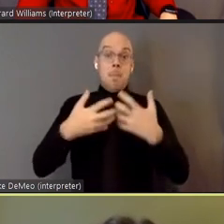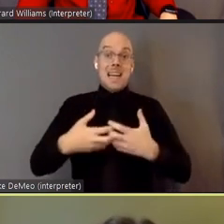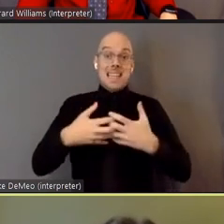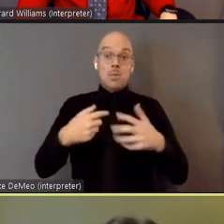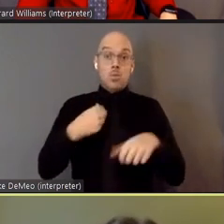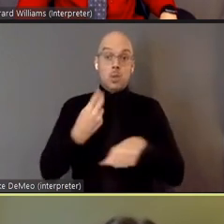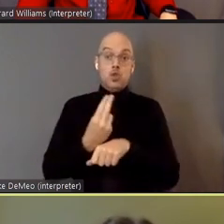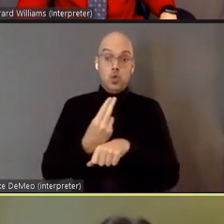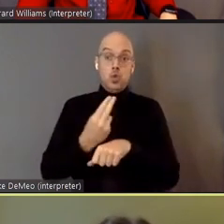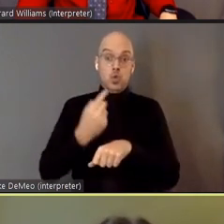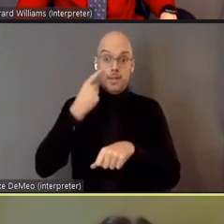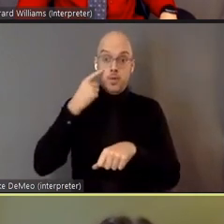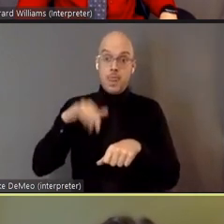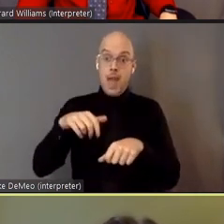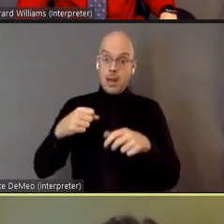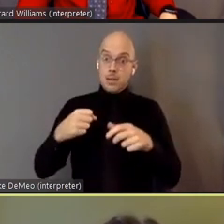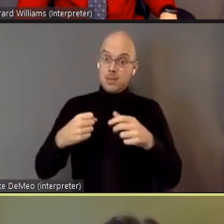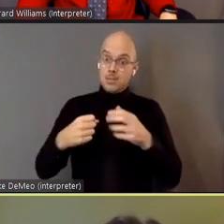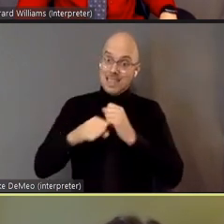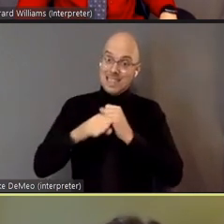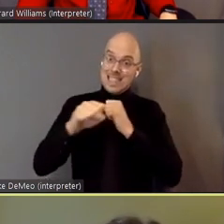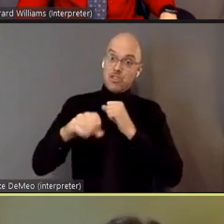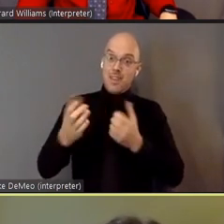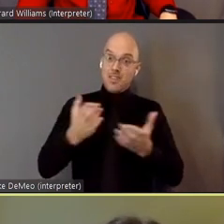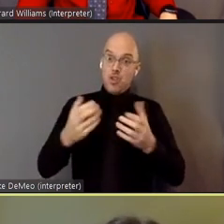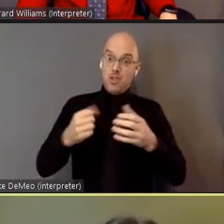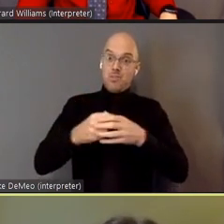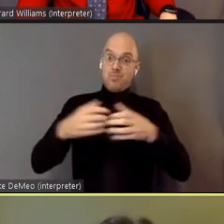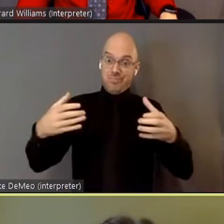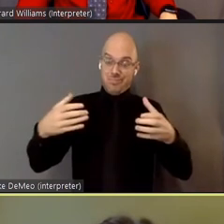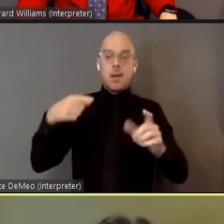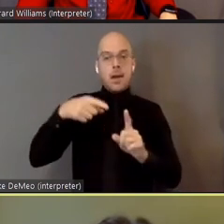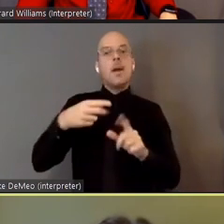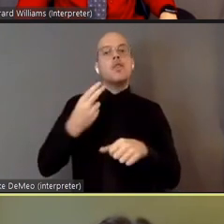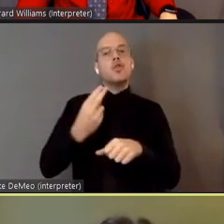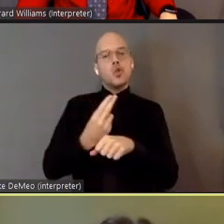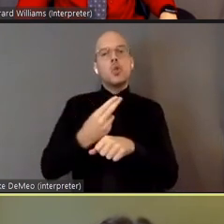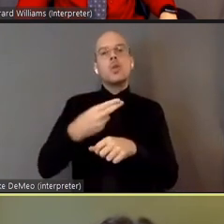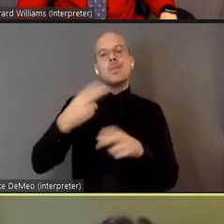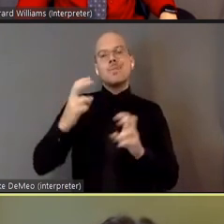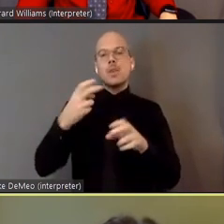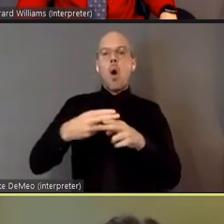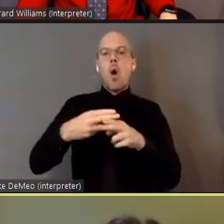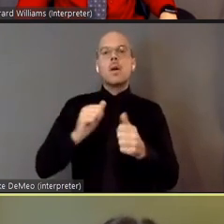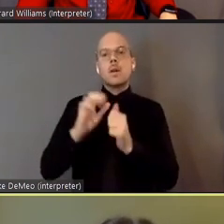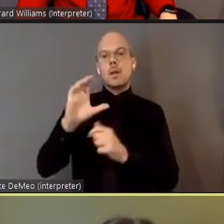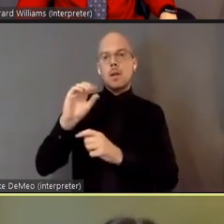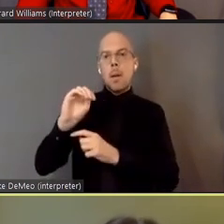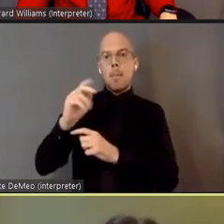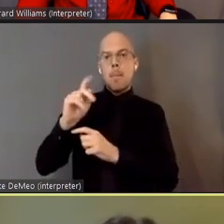do that extension of service has been competitive bidding to distribute that support